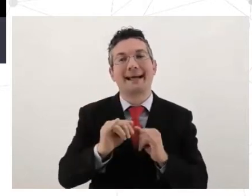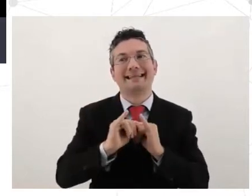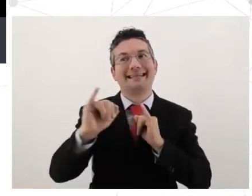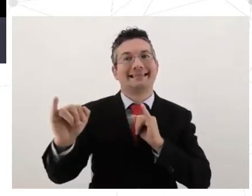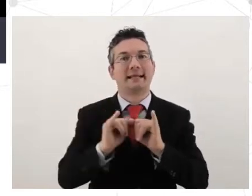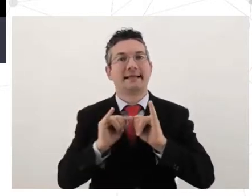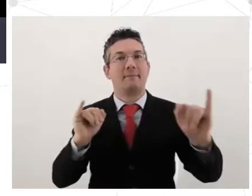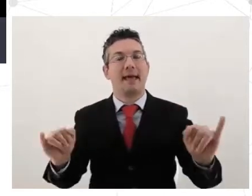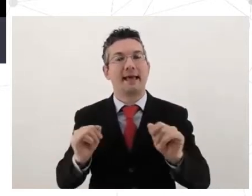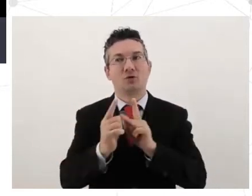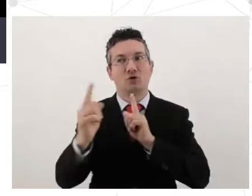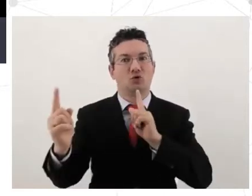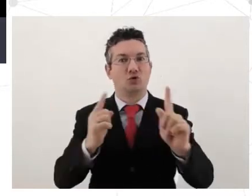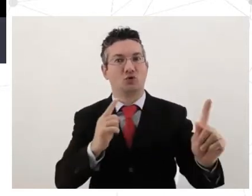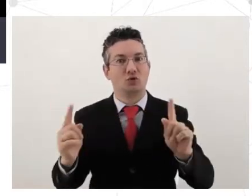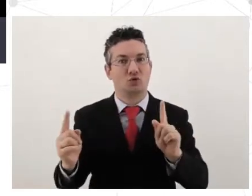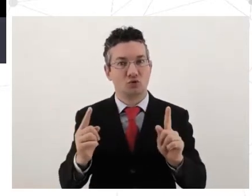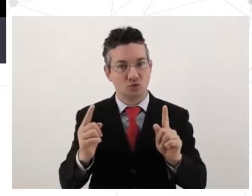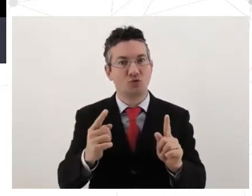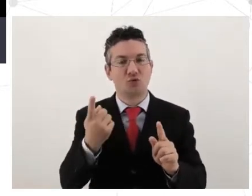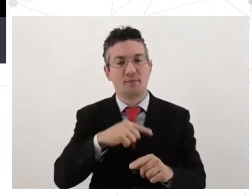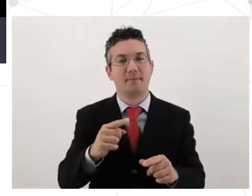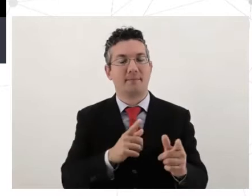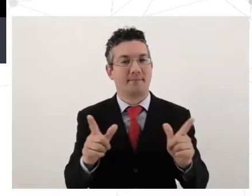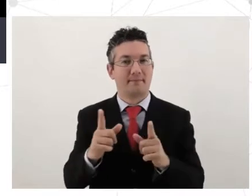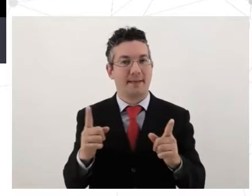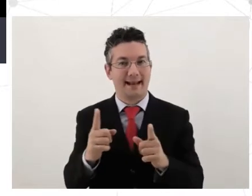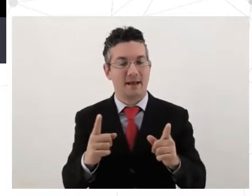We'll be crossing Markham Road.